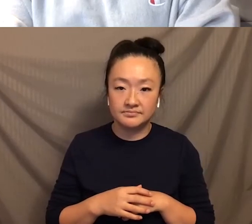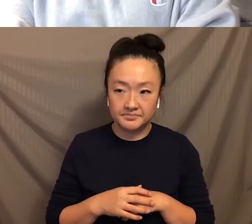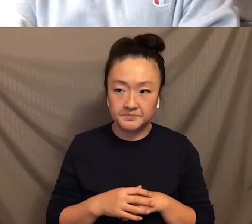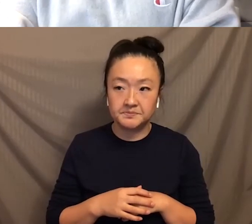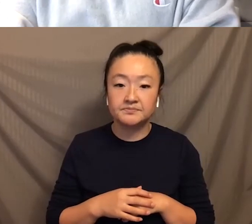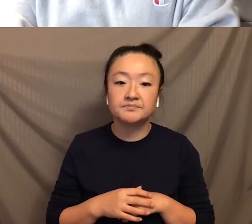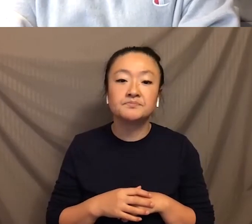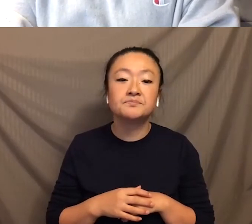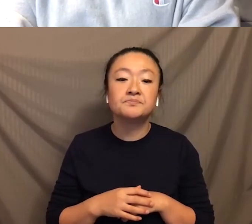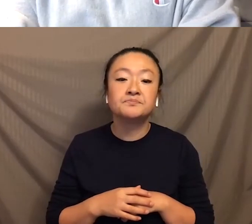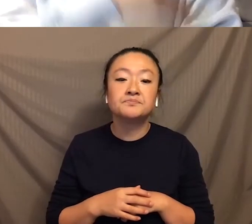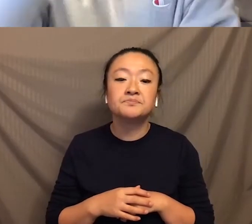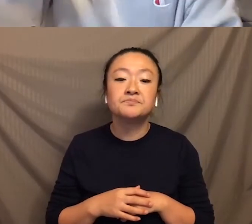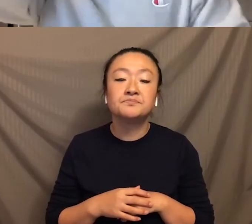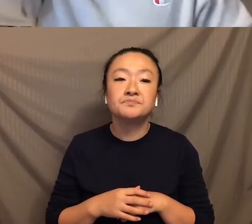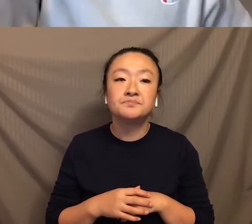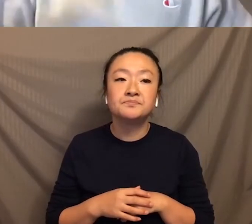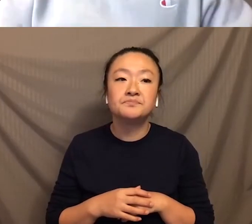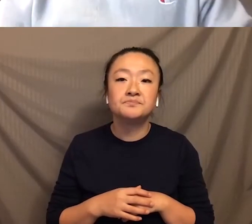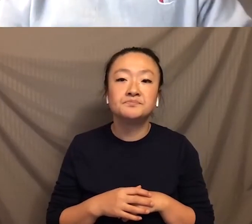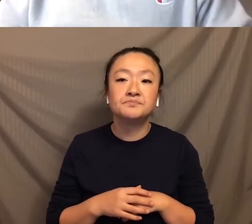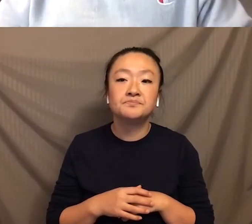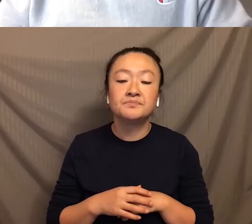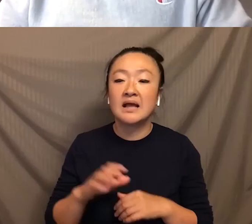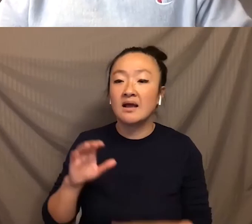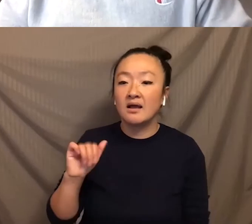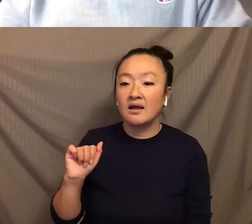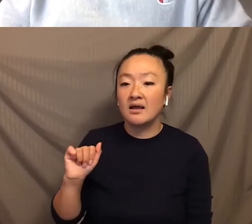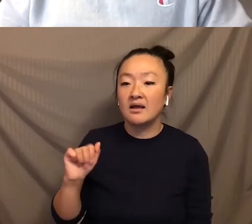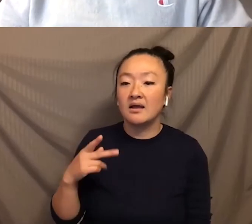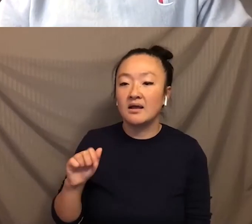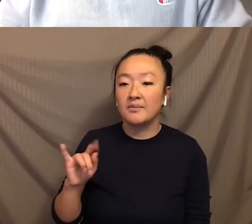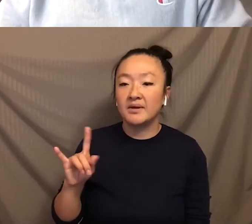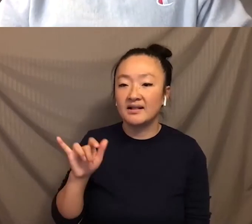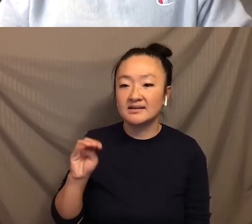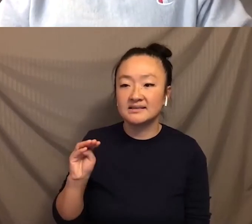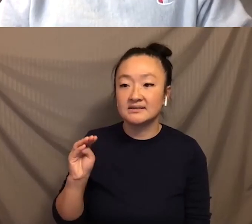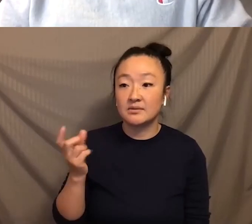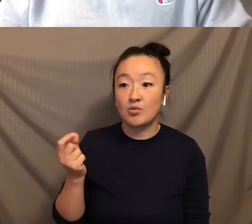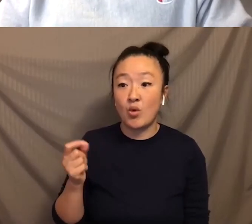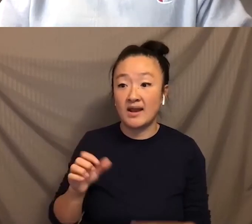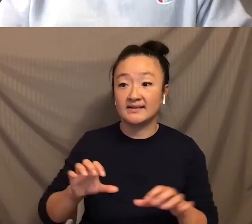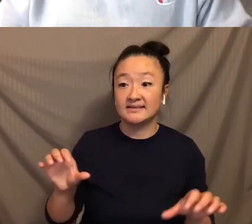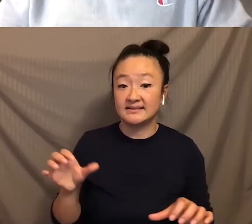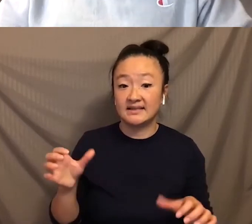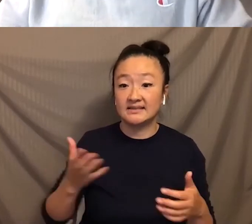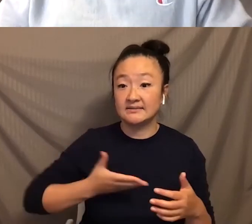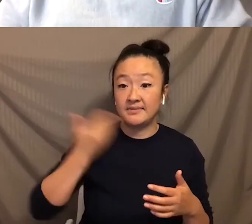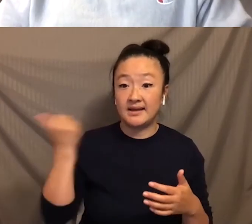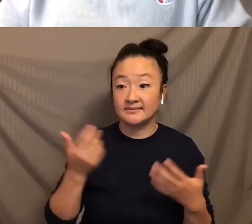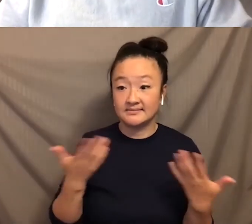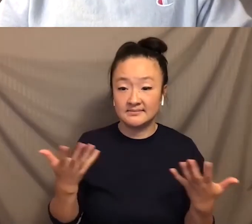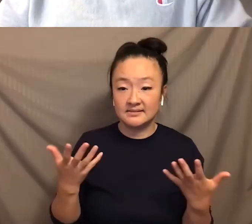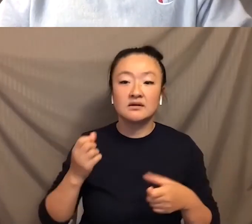to what capitalism does best, which is to create a product,